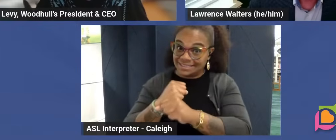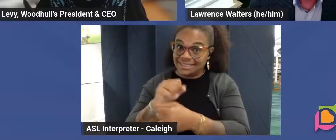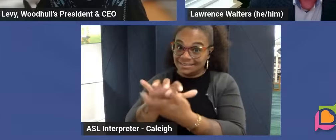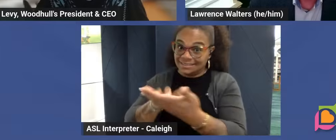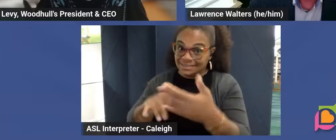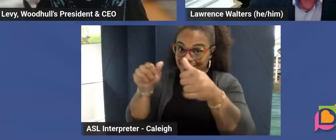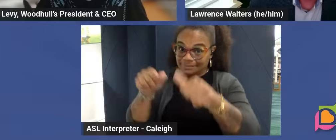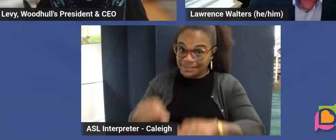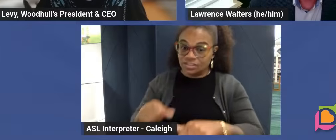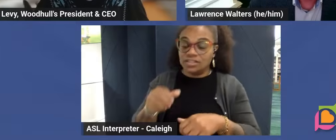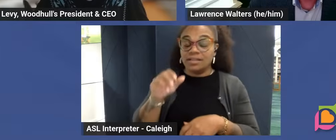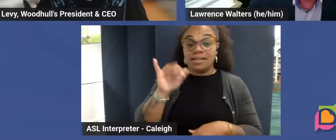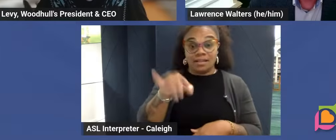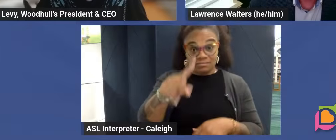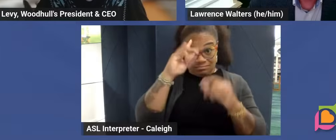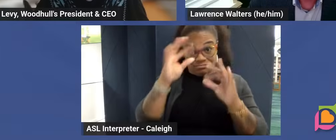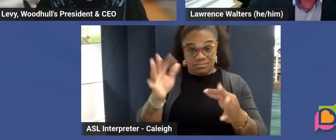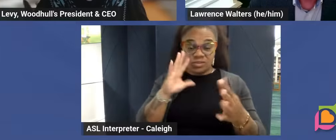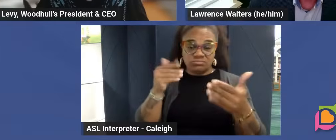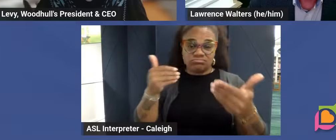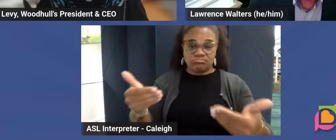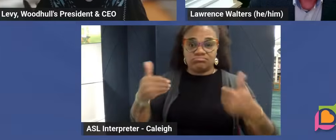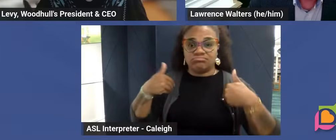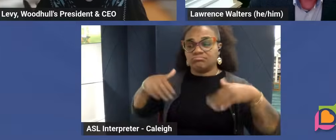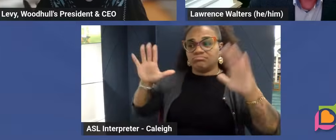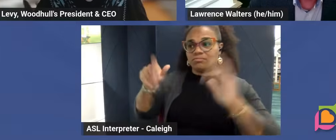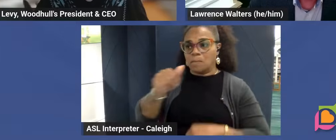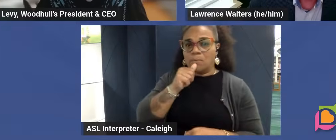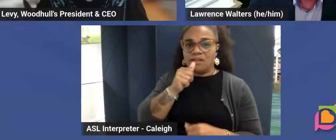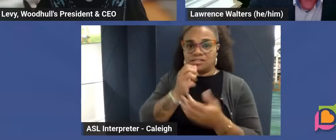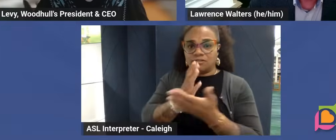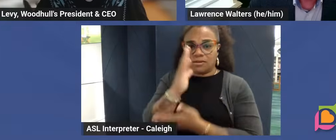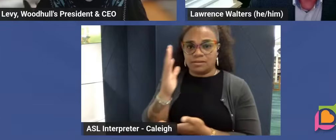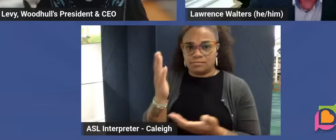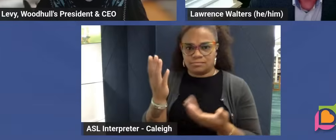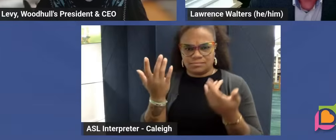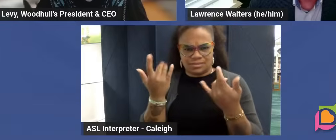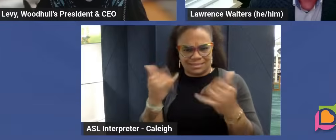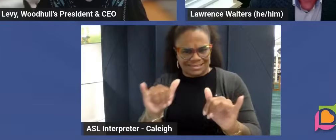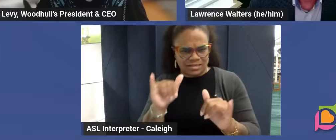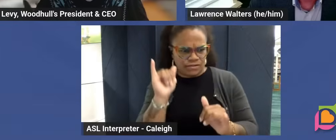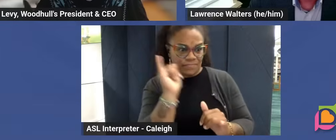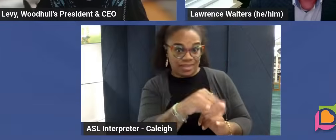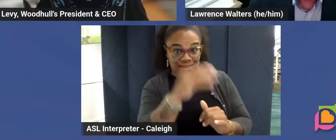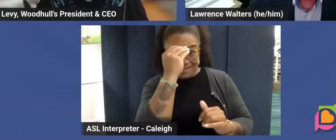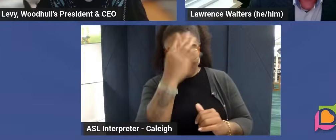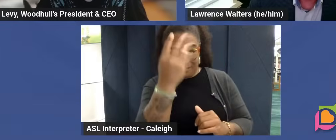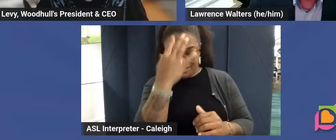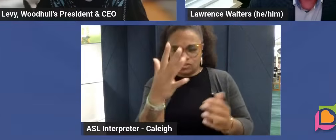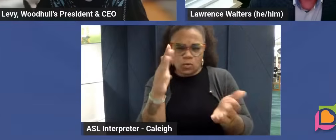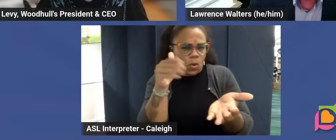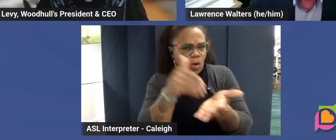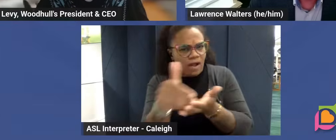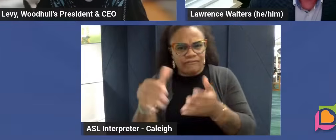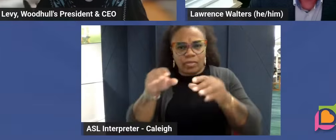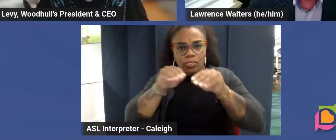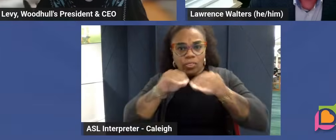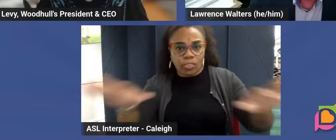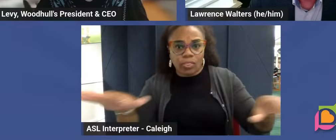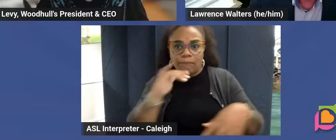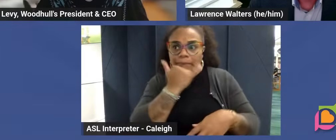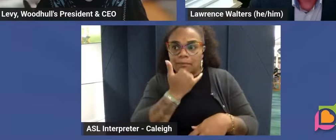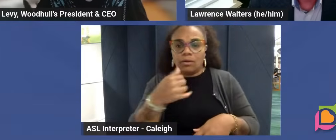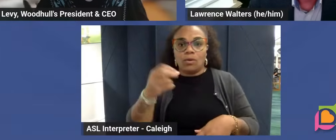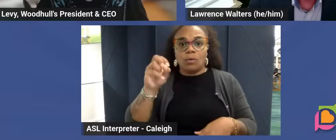do decide to give up your privacy right to get access, that information is often leaked or hacked or could be used